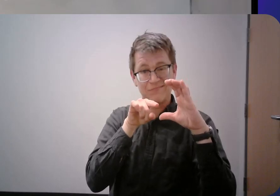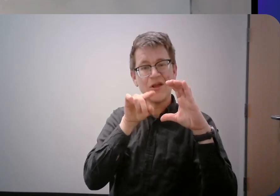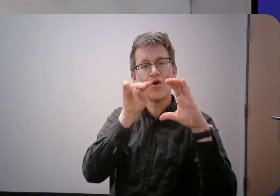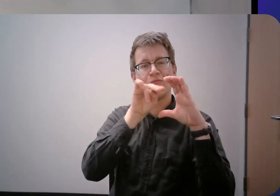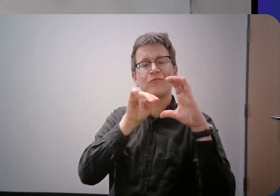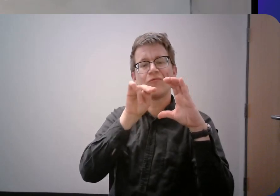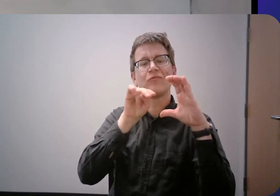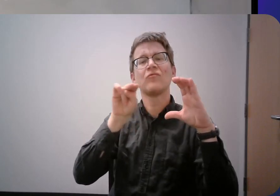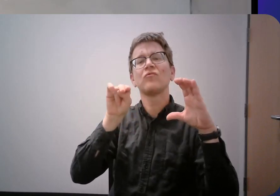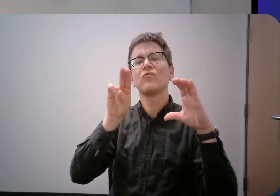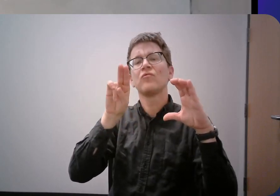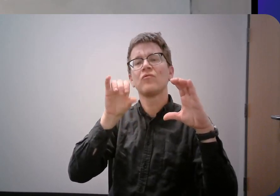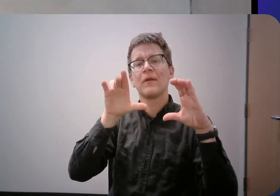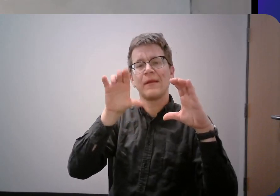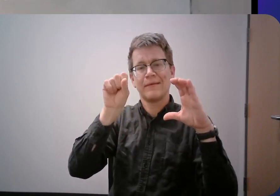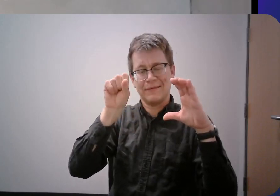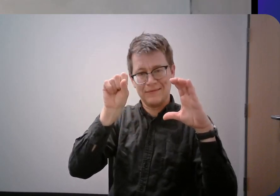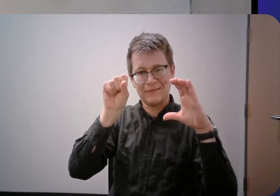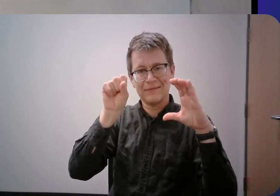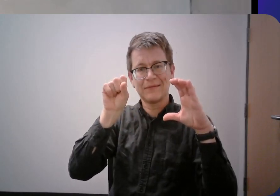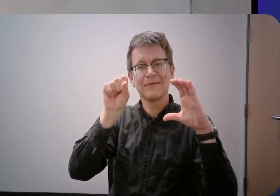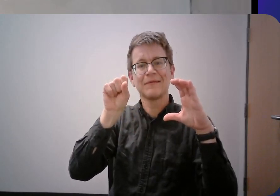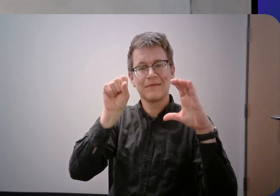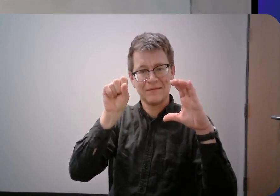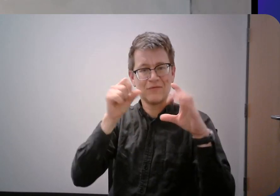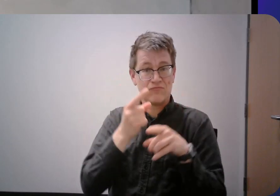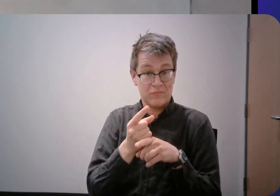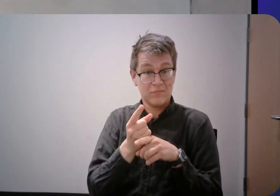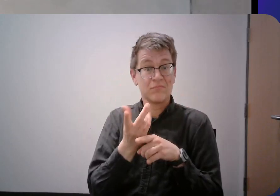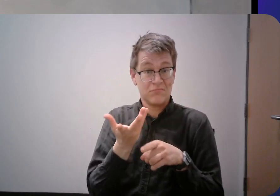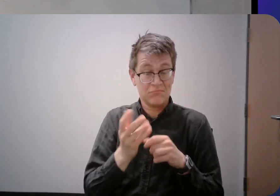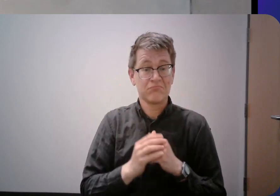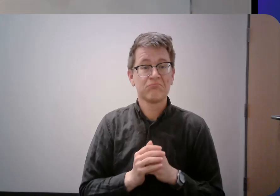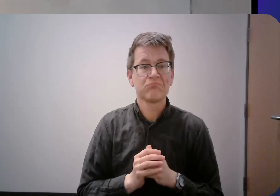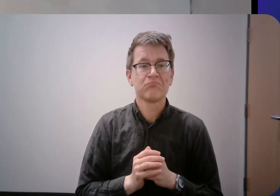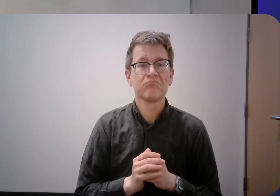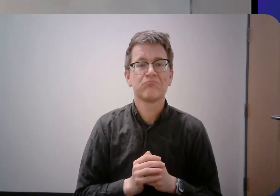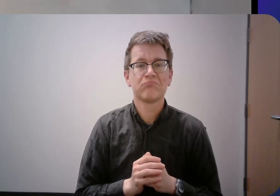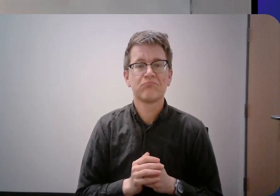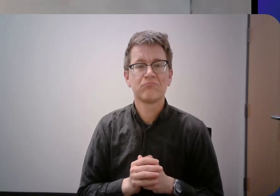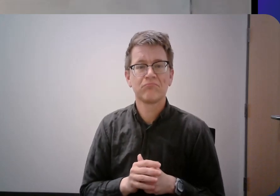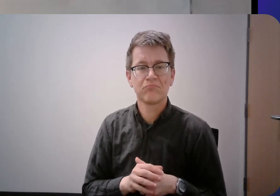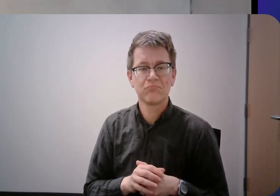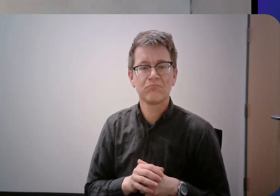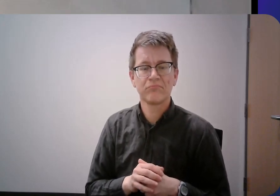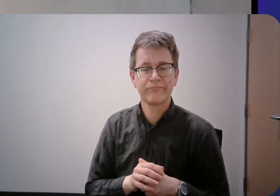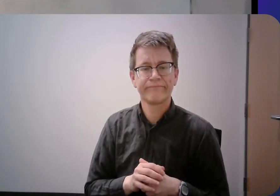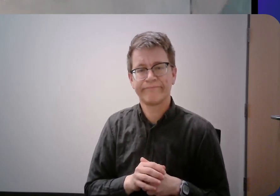this particular thing controls all the functions inside the cell.